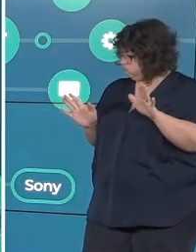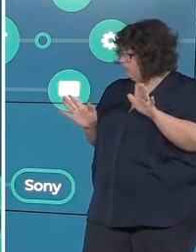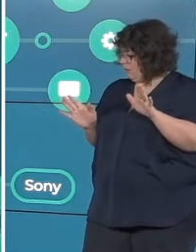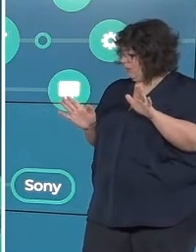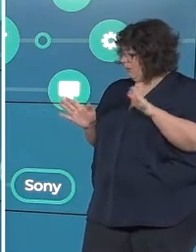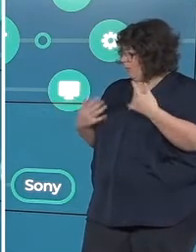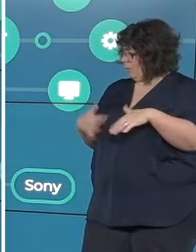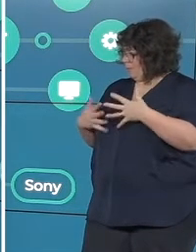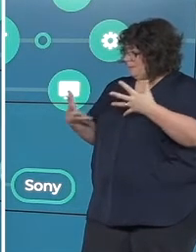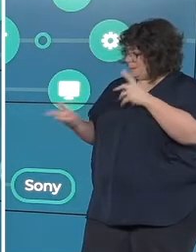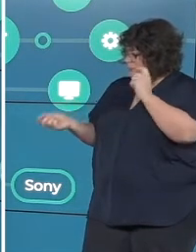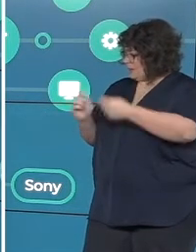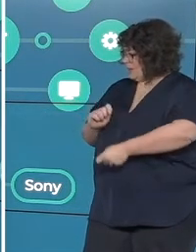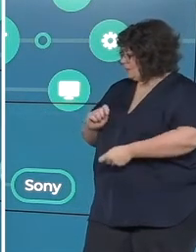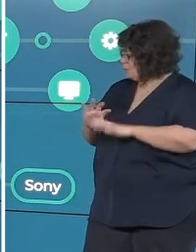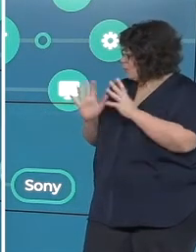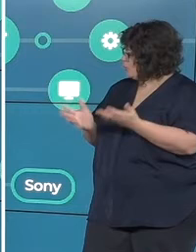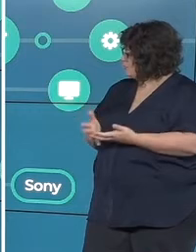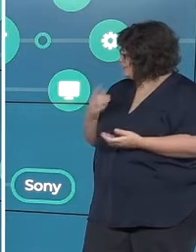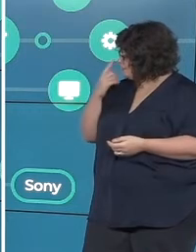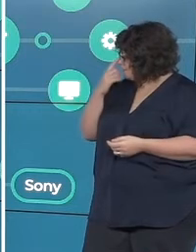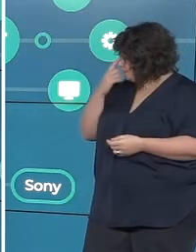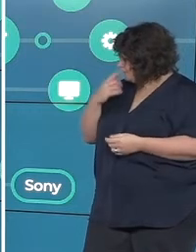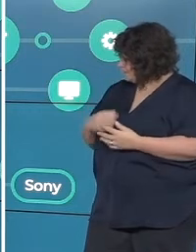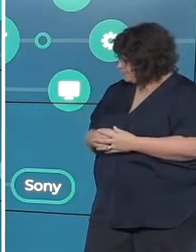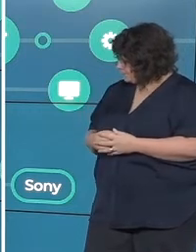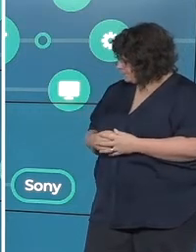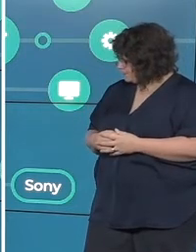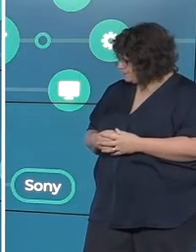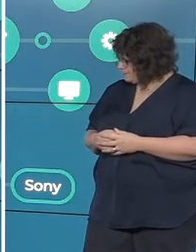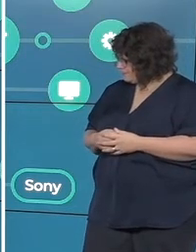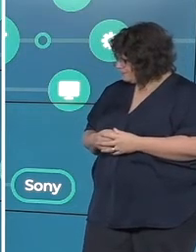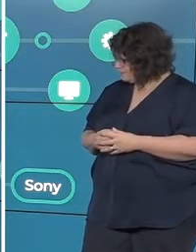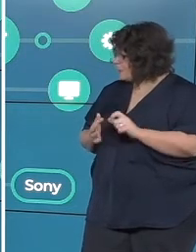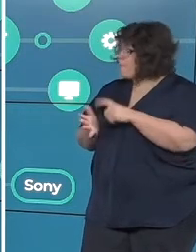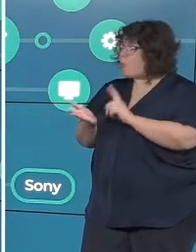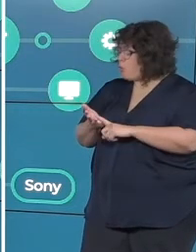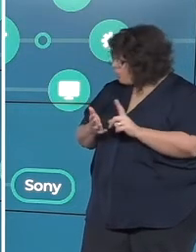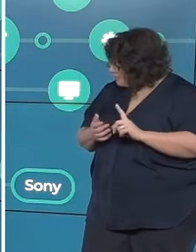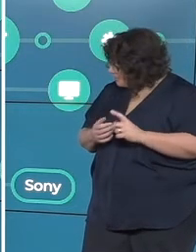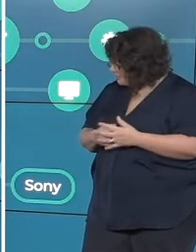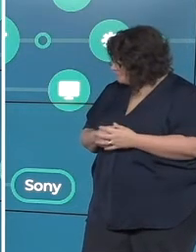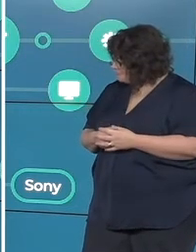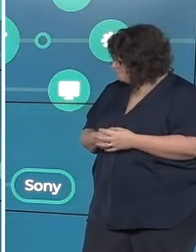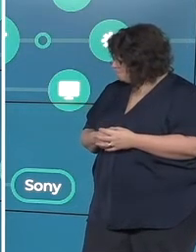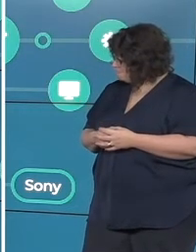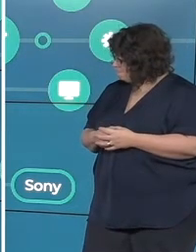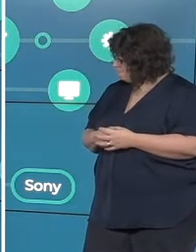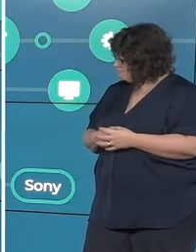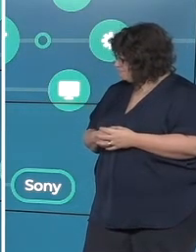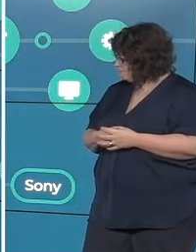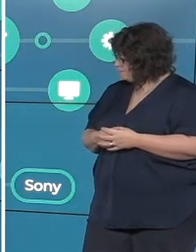pretty powerful. Yeah. Paul, what about you? Yeah, sure. So hi everyone. So I'm Paul. I'm a digital accessibility head